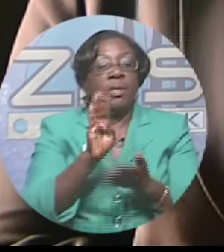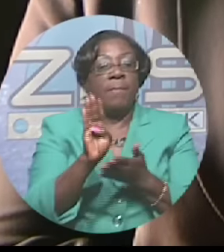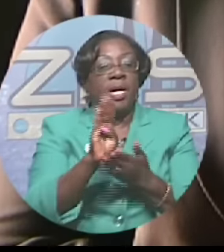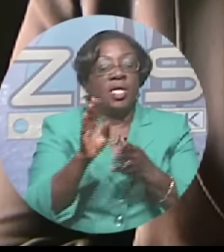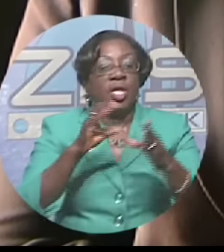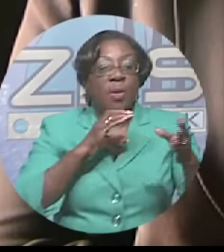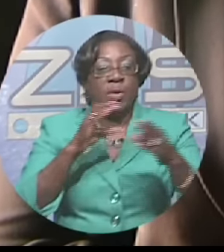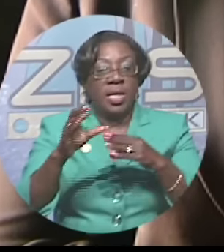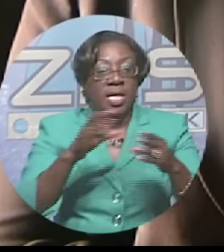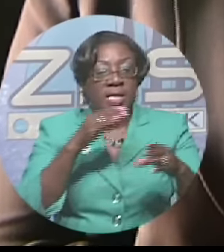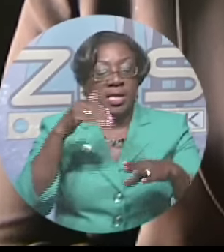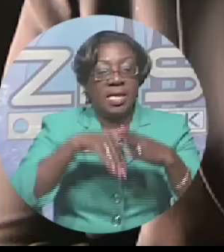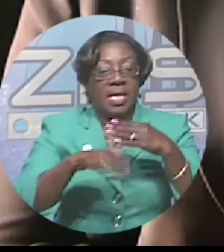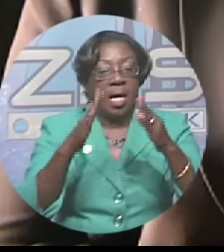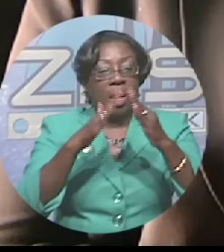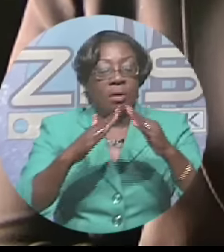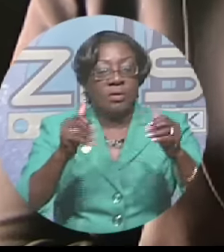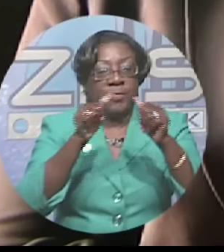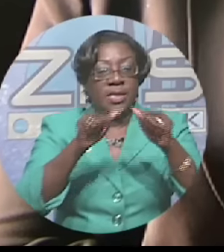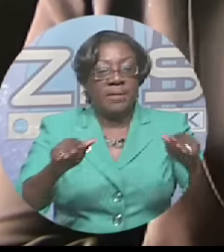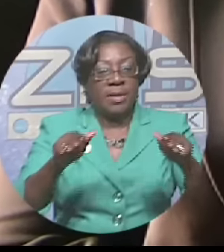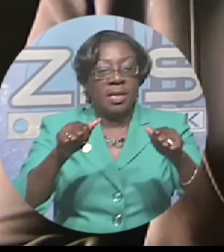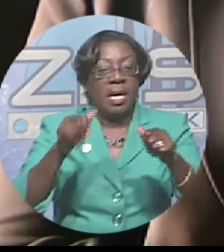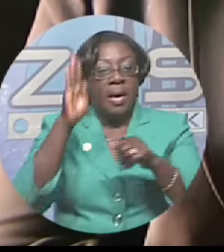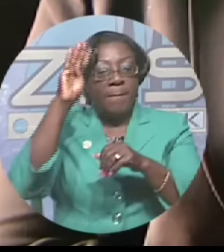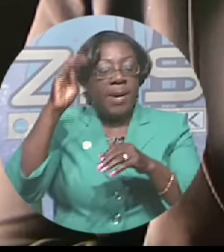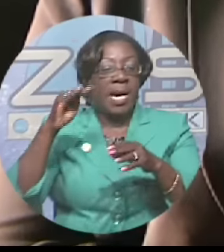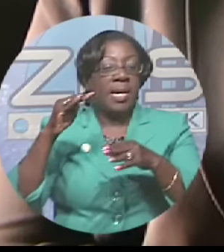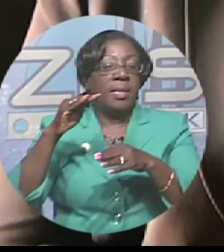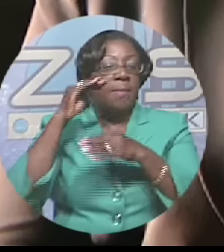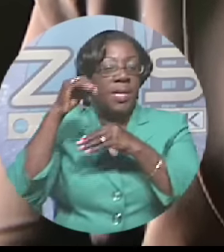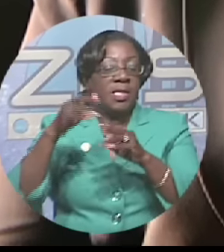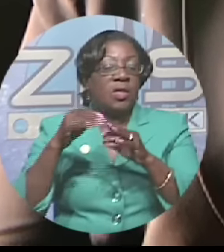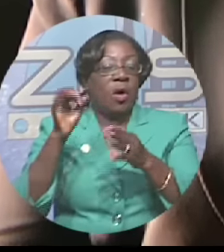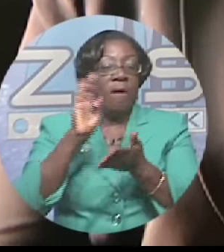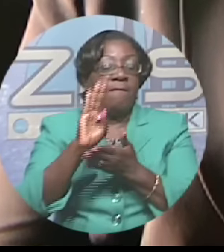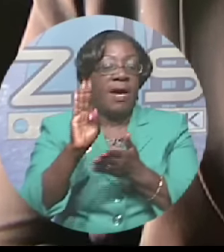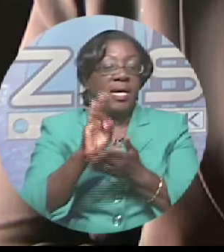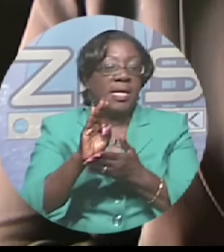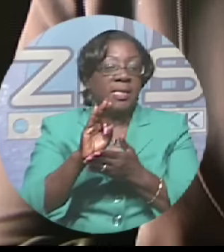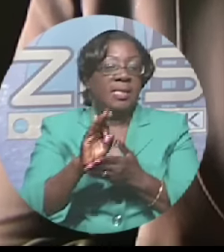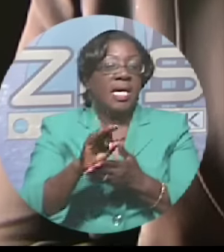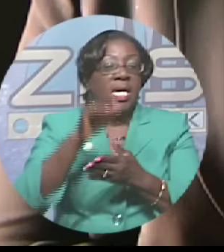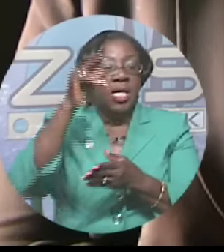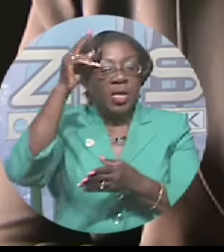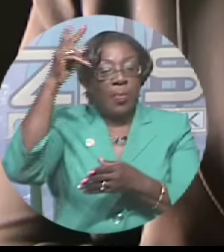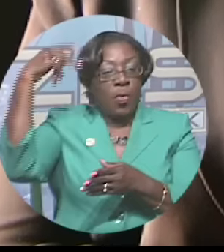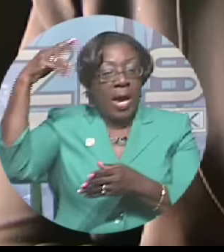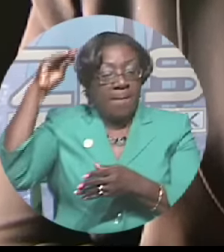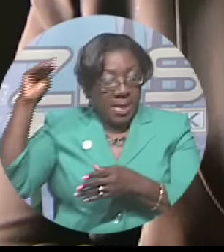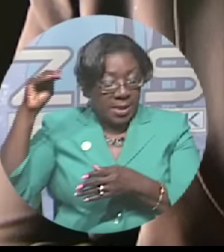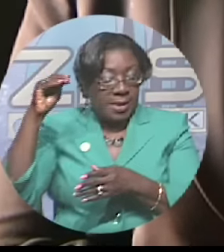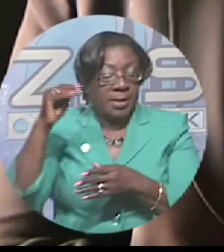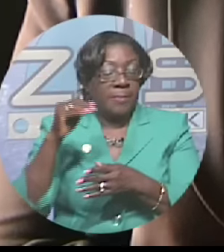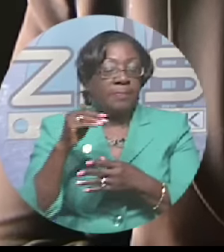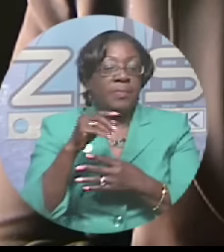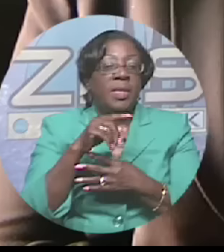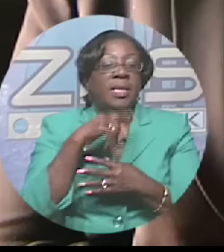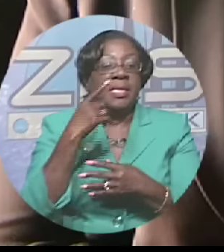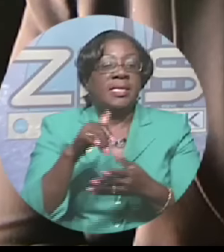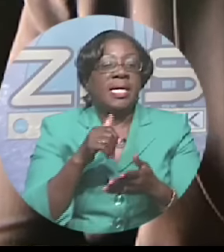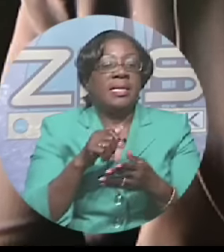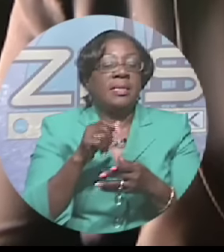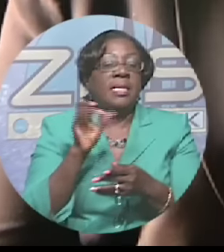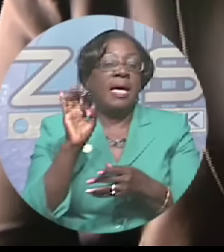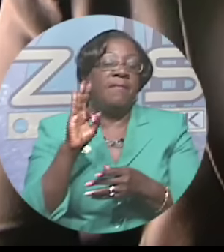communication delivered in the House of Assembly this morning by the Minister of Finance, Prime Minister, the Right Honorable Perry Christie. Moments after that communication, the opposition